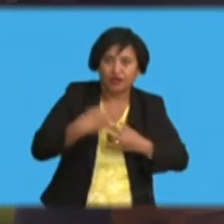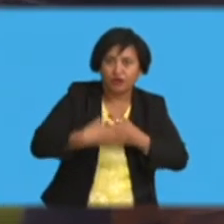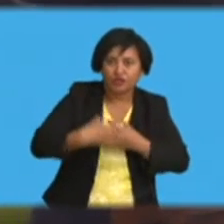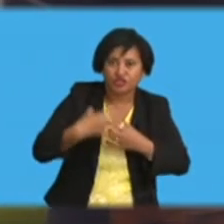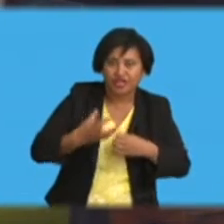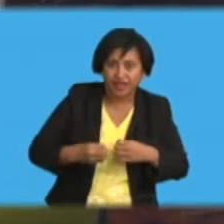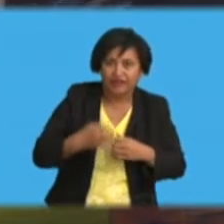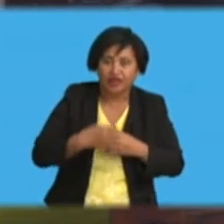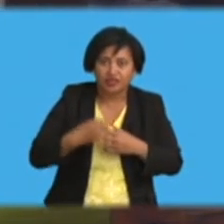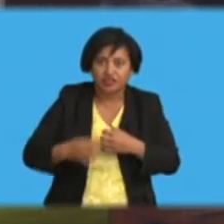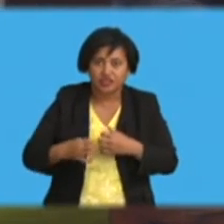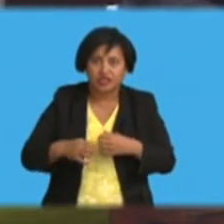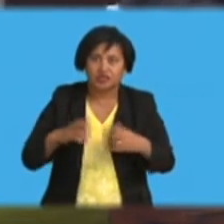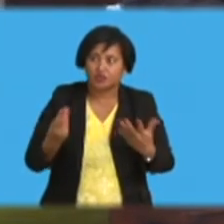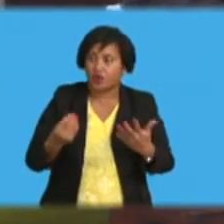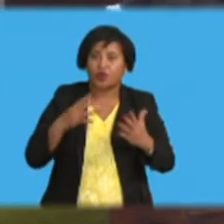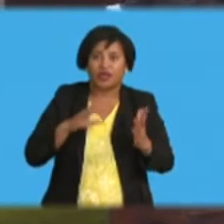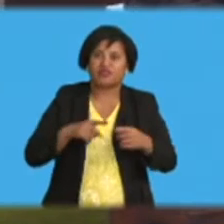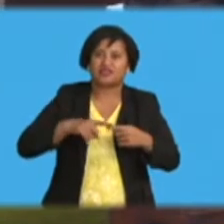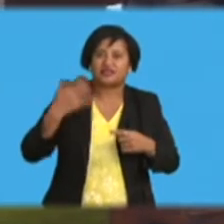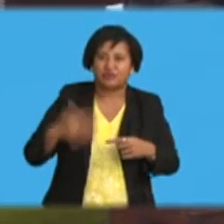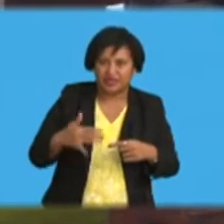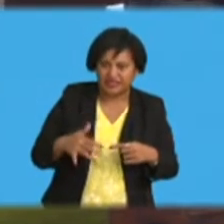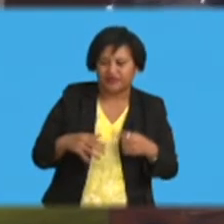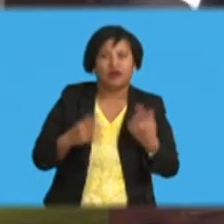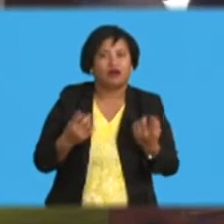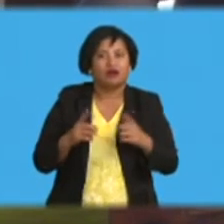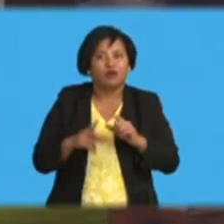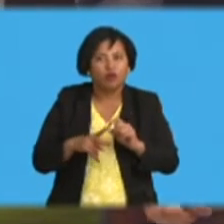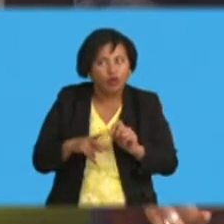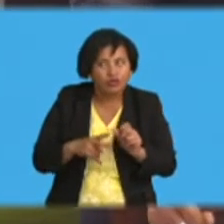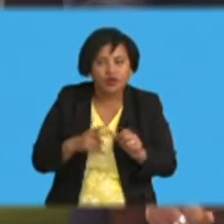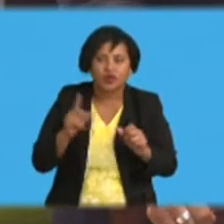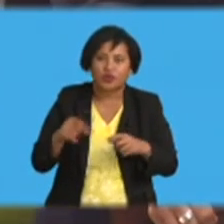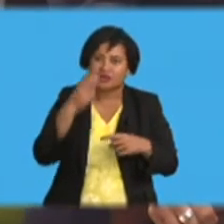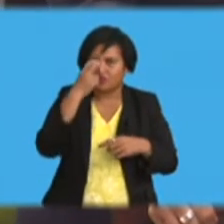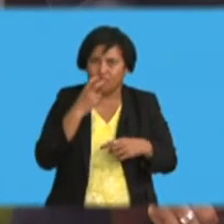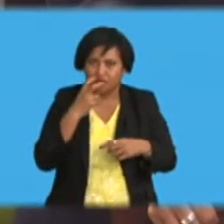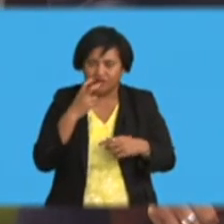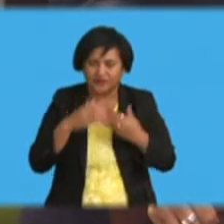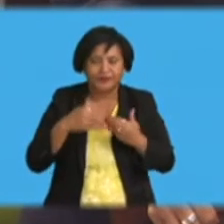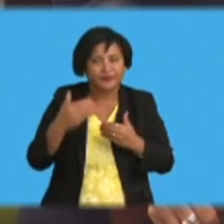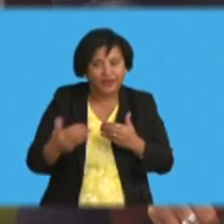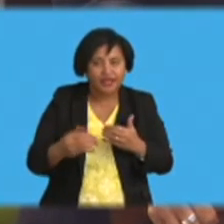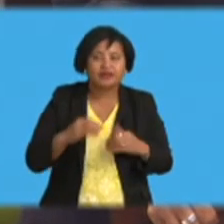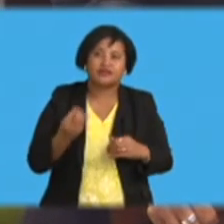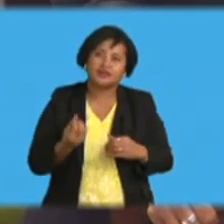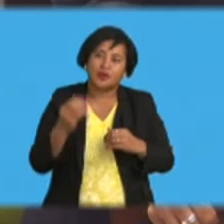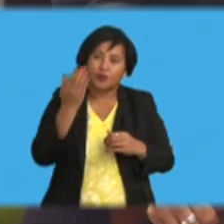not aided by the advancing years. The introduction of the Airbus A330-200, Madam Speaker, by Air Pacific